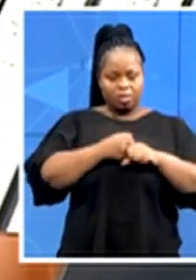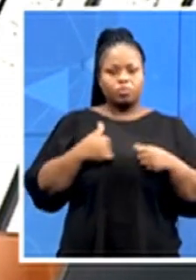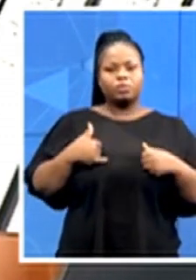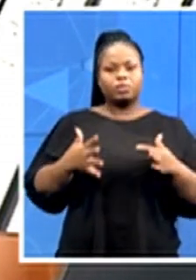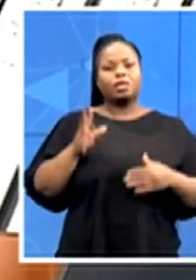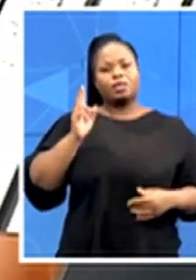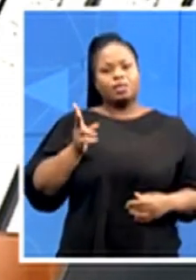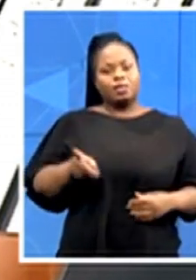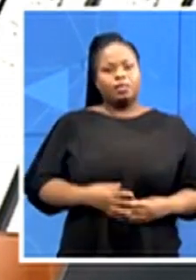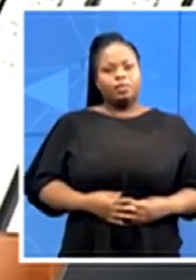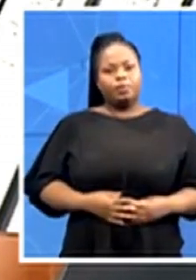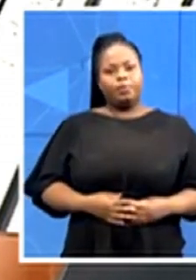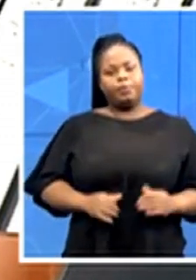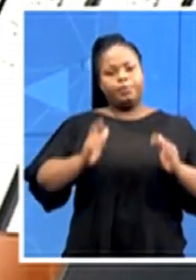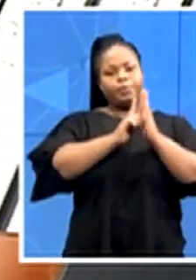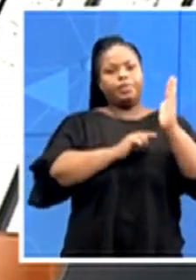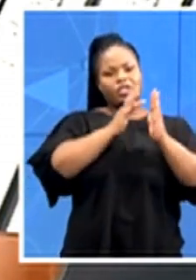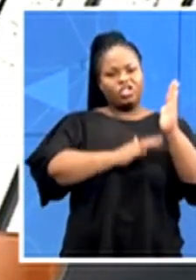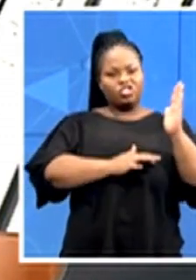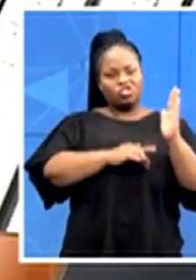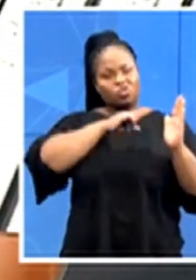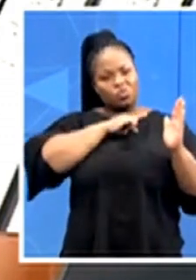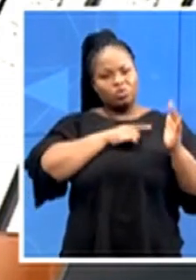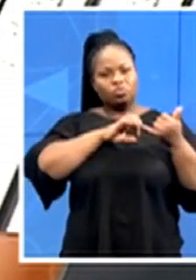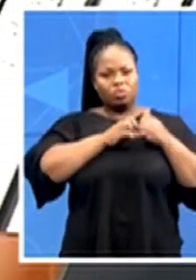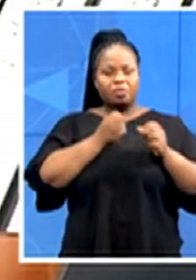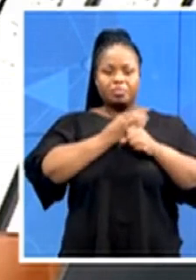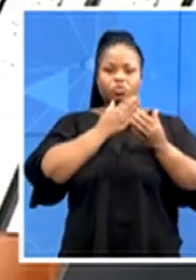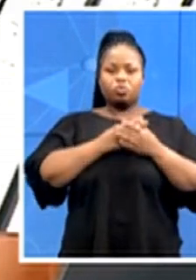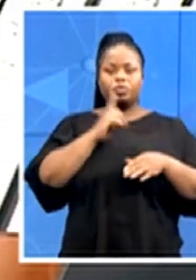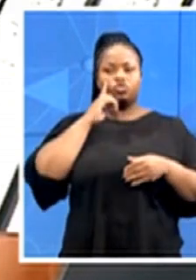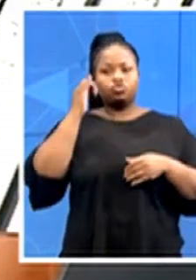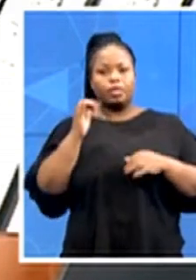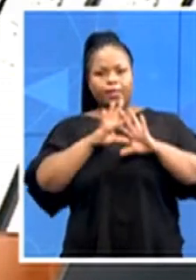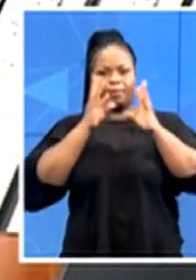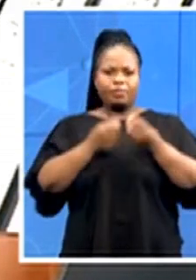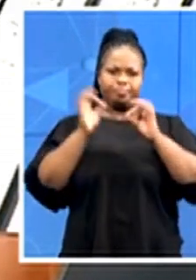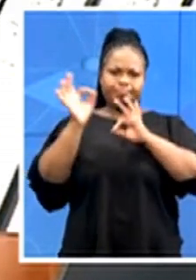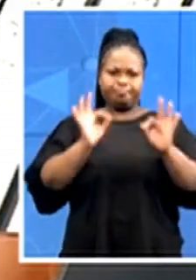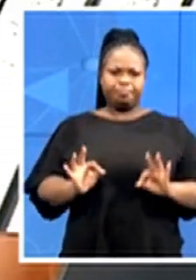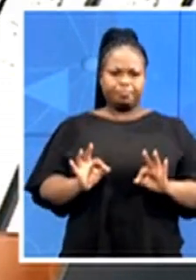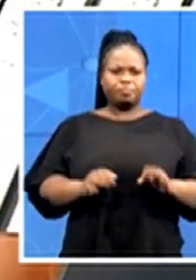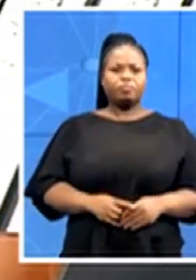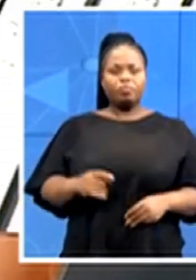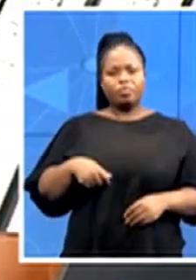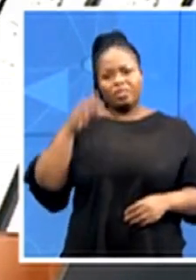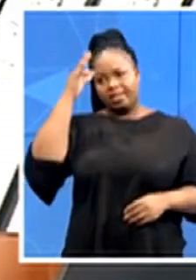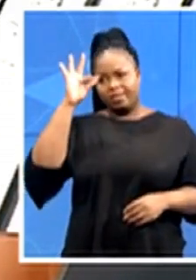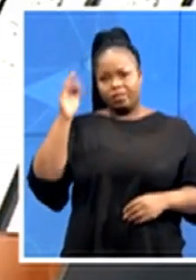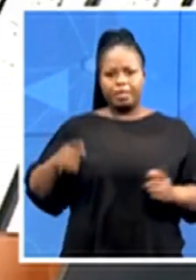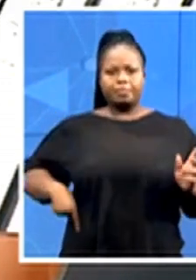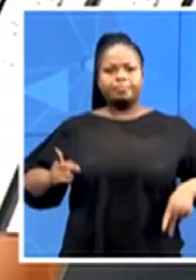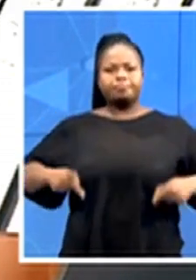meant to entrench greater checks and balances in public procurement is in the pipeline and will